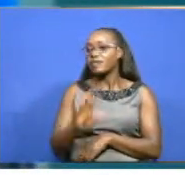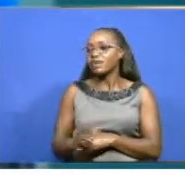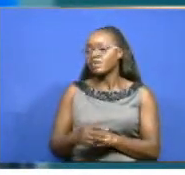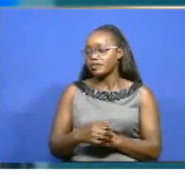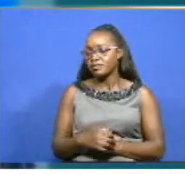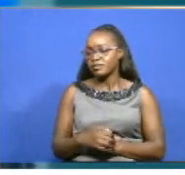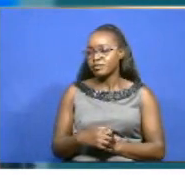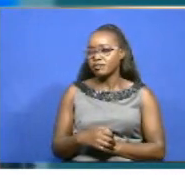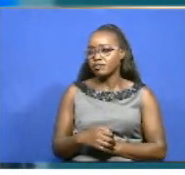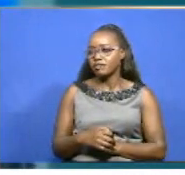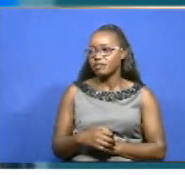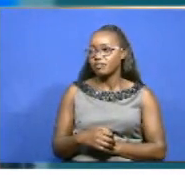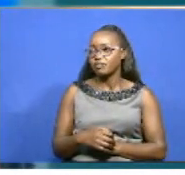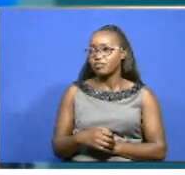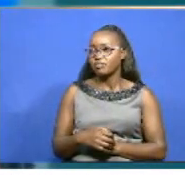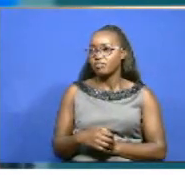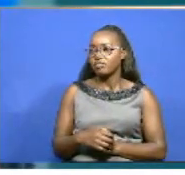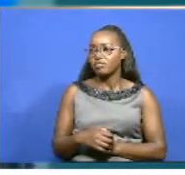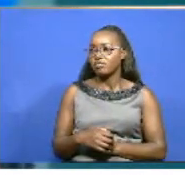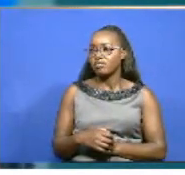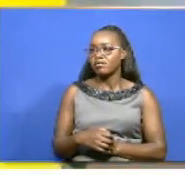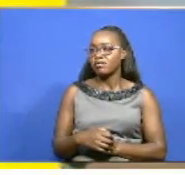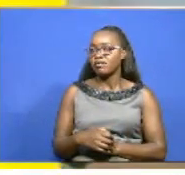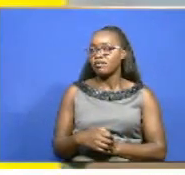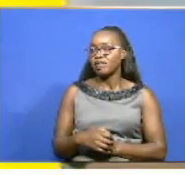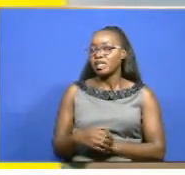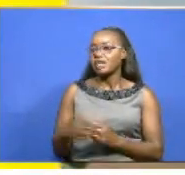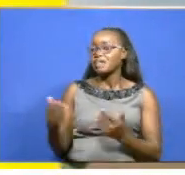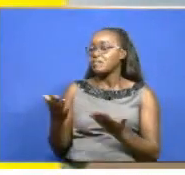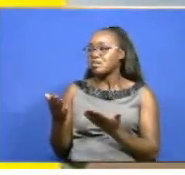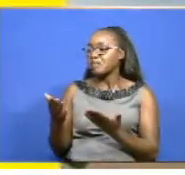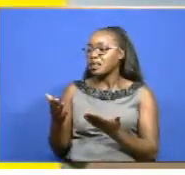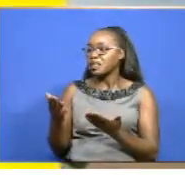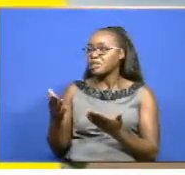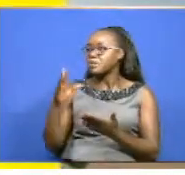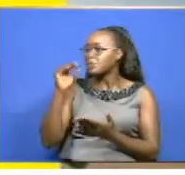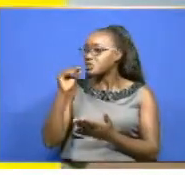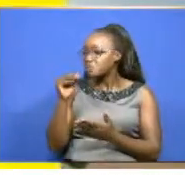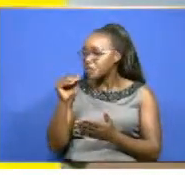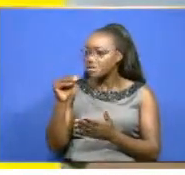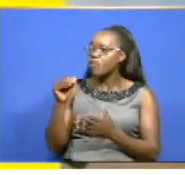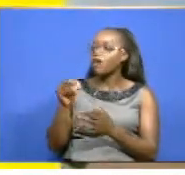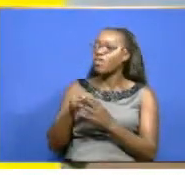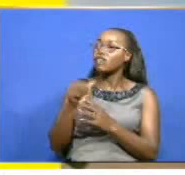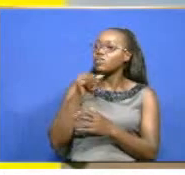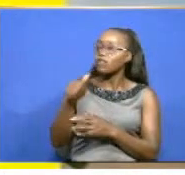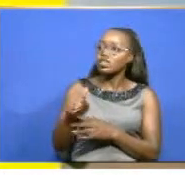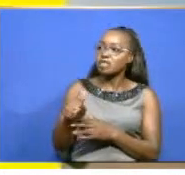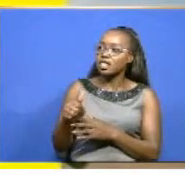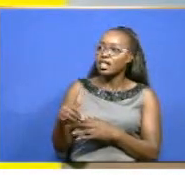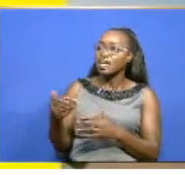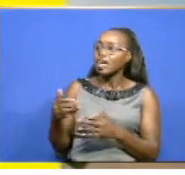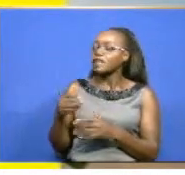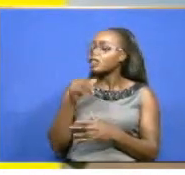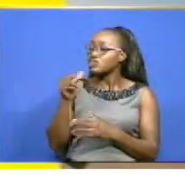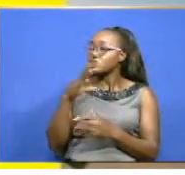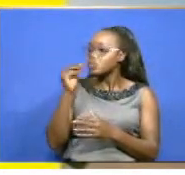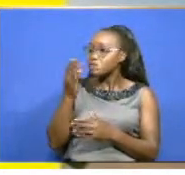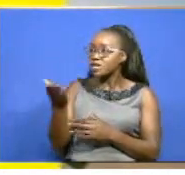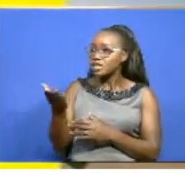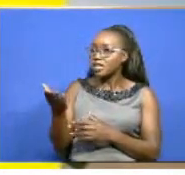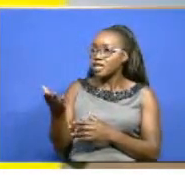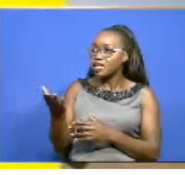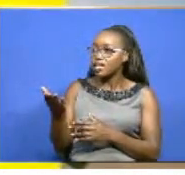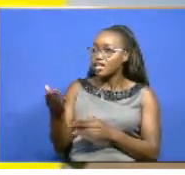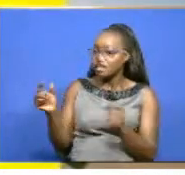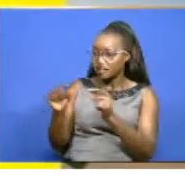So whether you are a local or a non-local, whether I'm a local or a non-local, whether I speak the dialects or not dialects, there are people who don't even speak the dialects there that are among